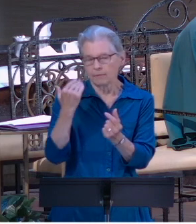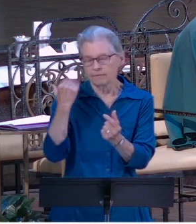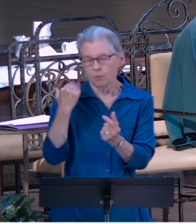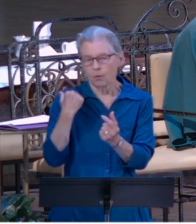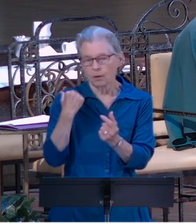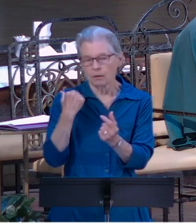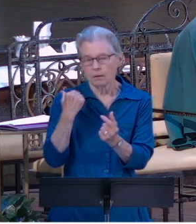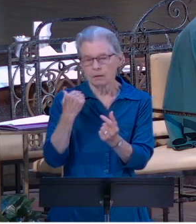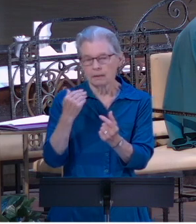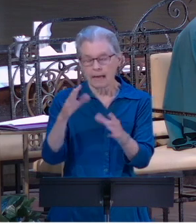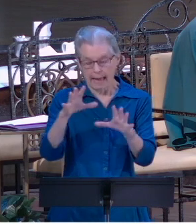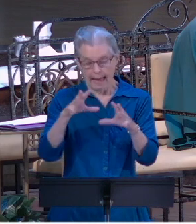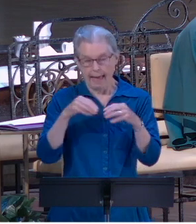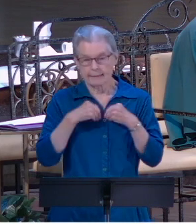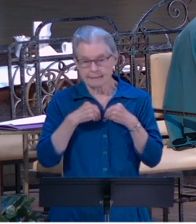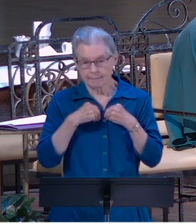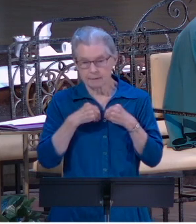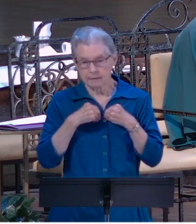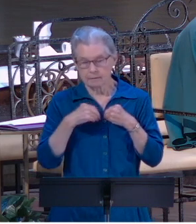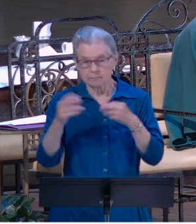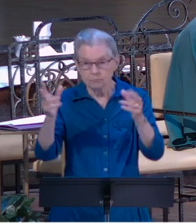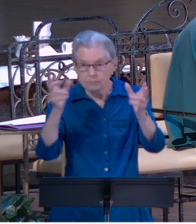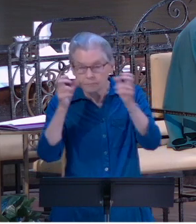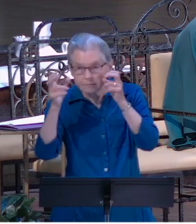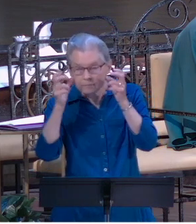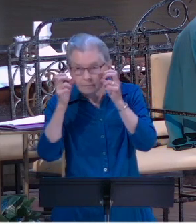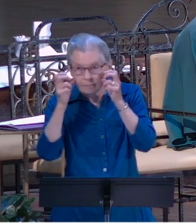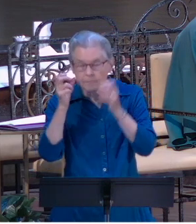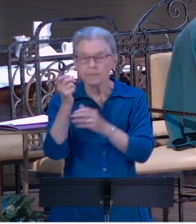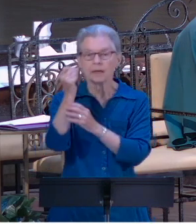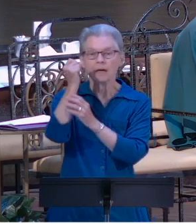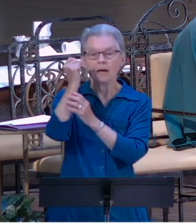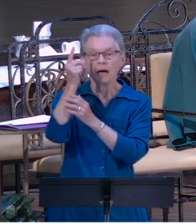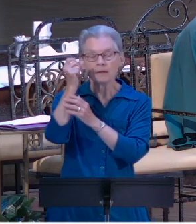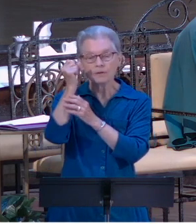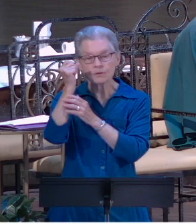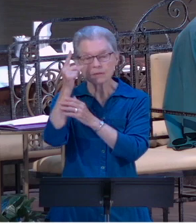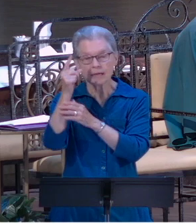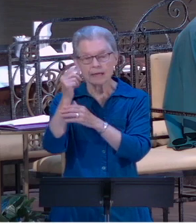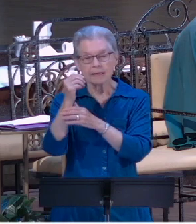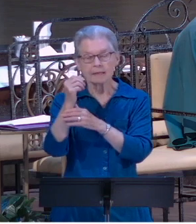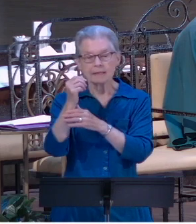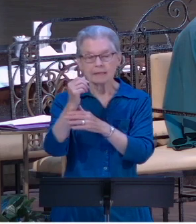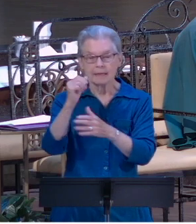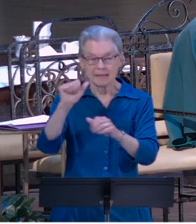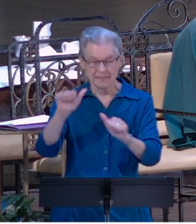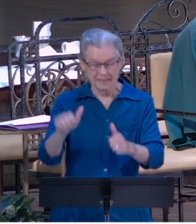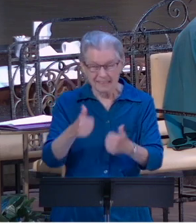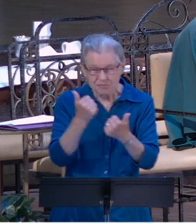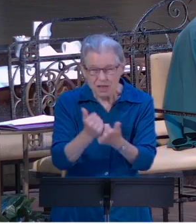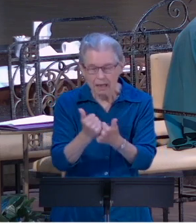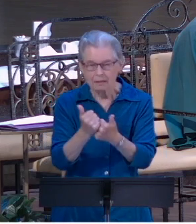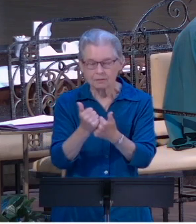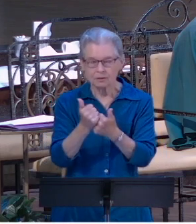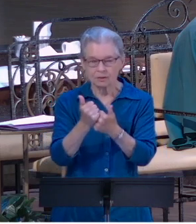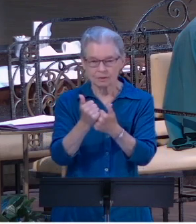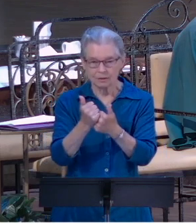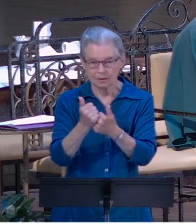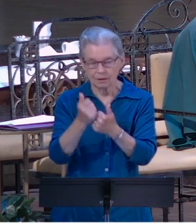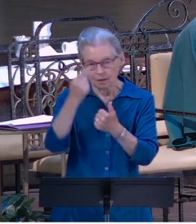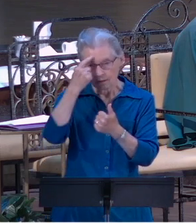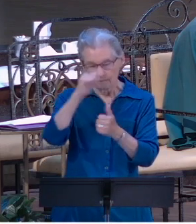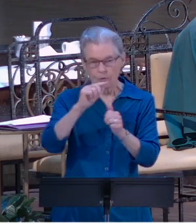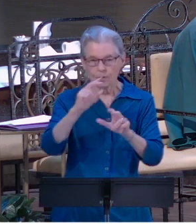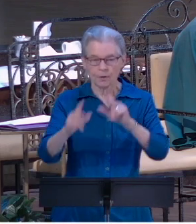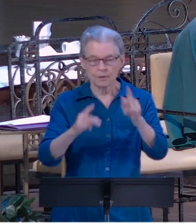Joseph received to help us understand the difficult challenges that migrants at the